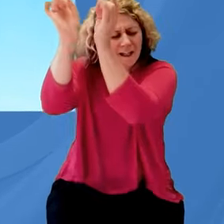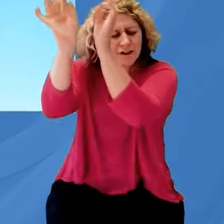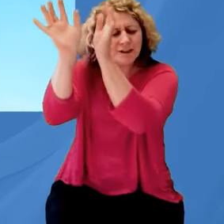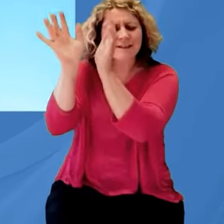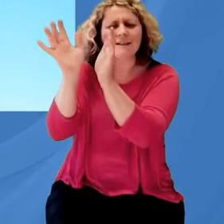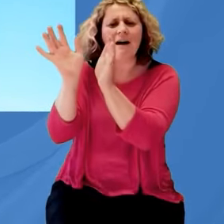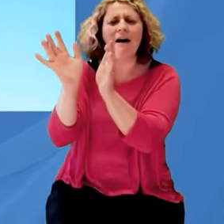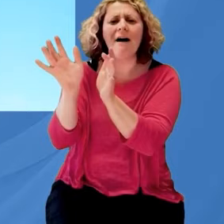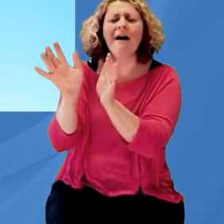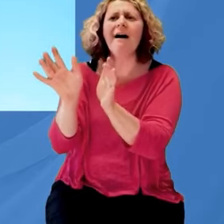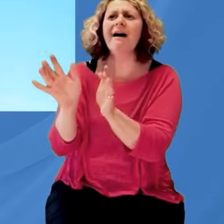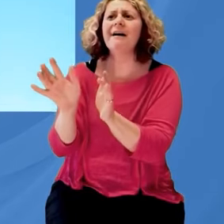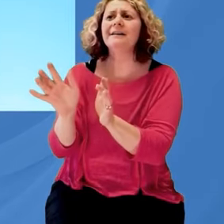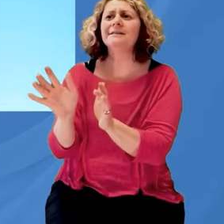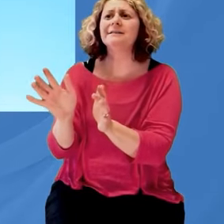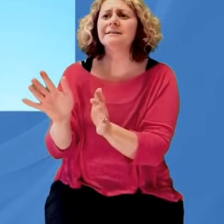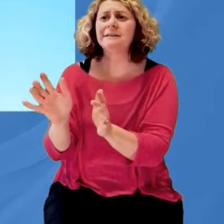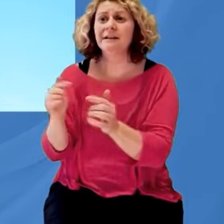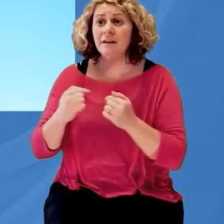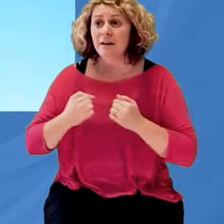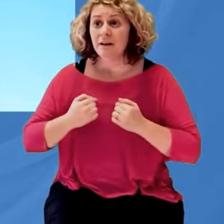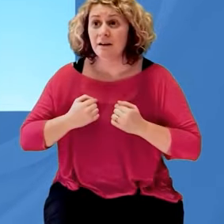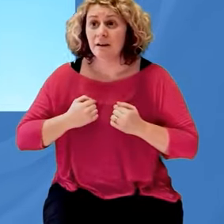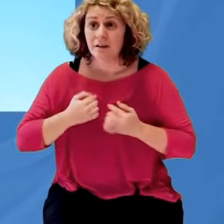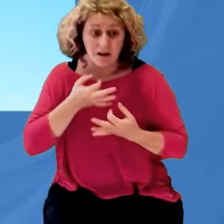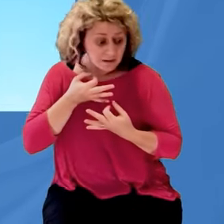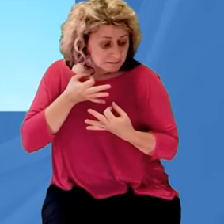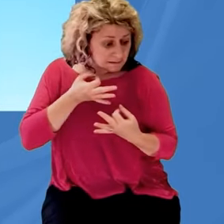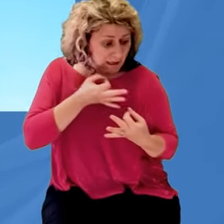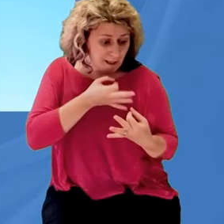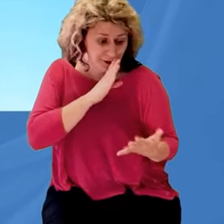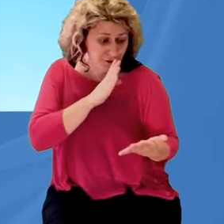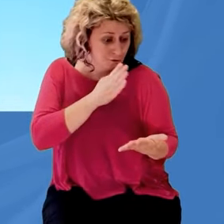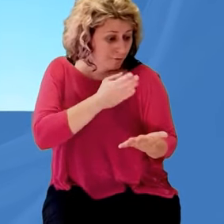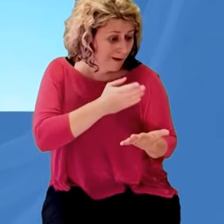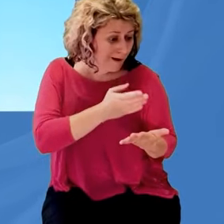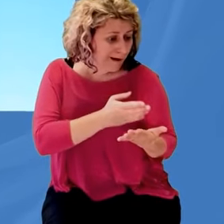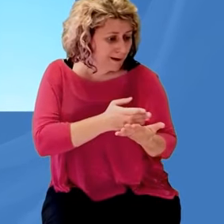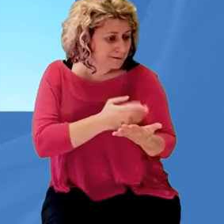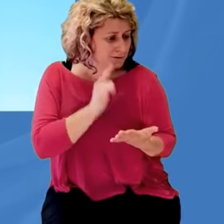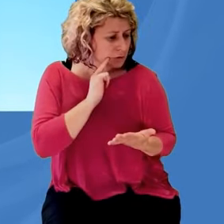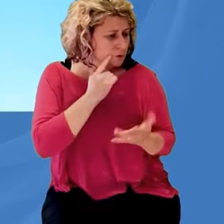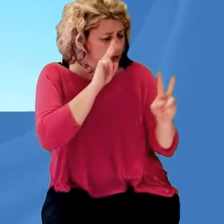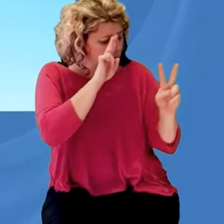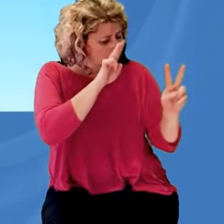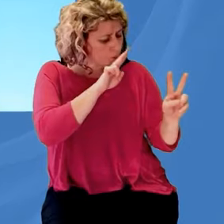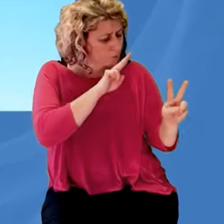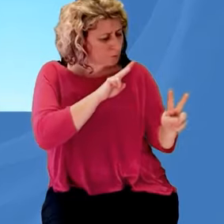Trust the sweet.